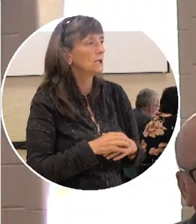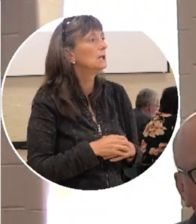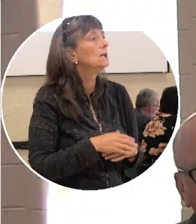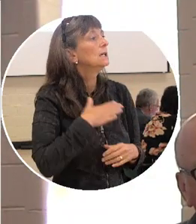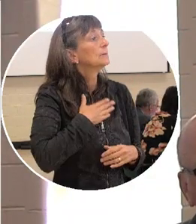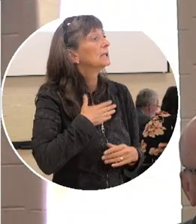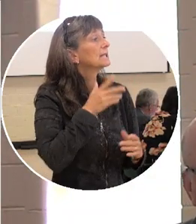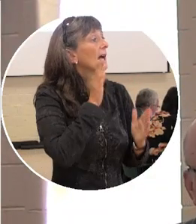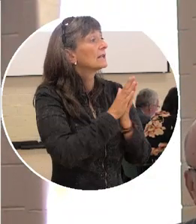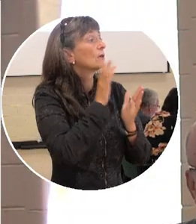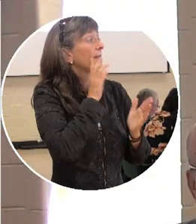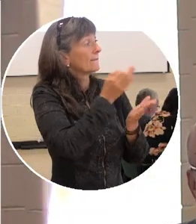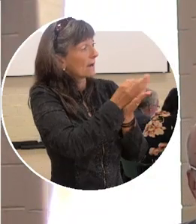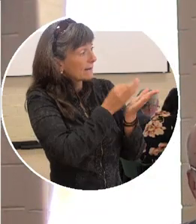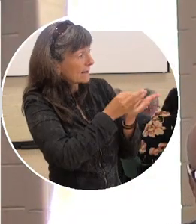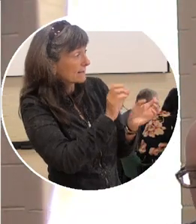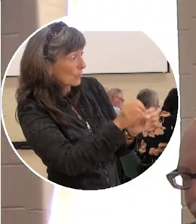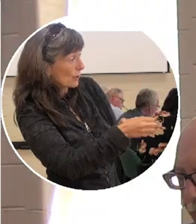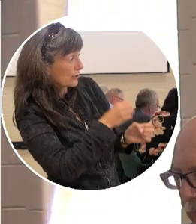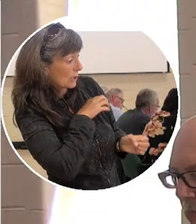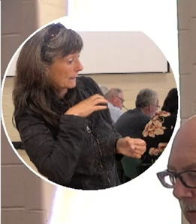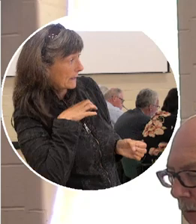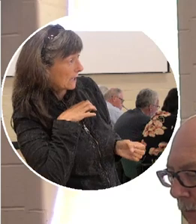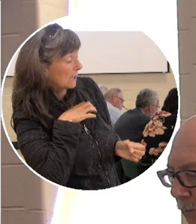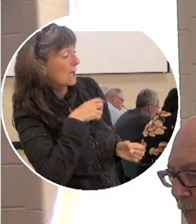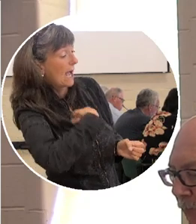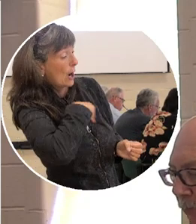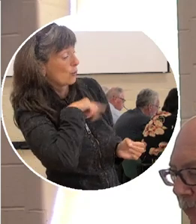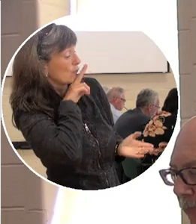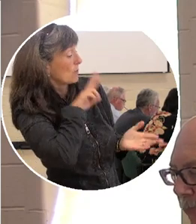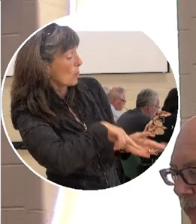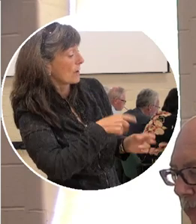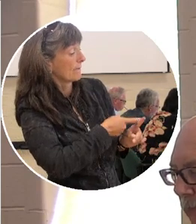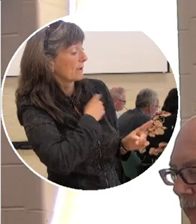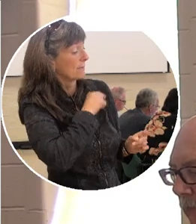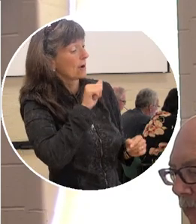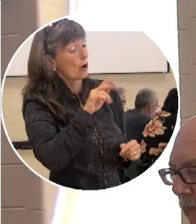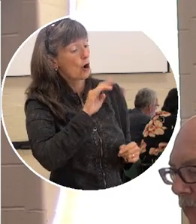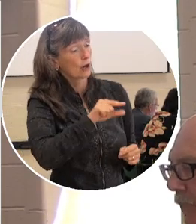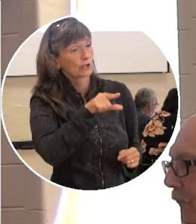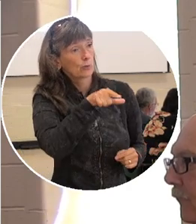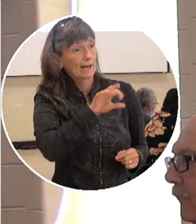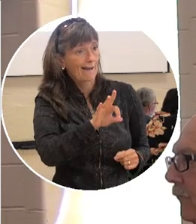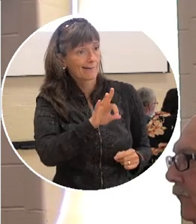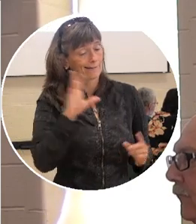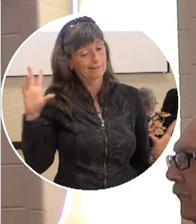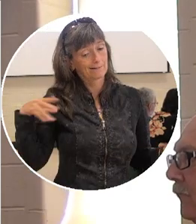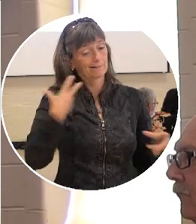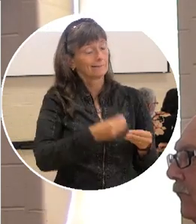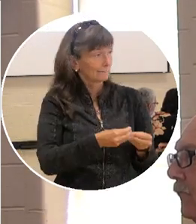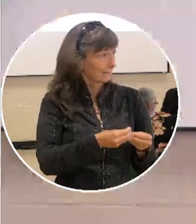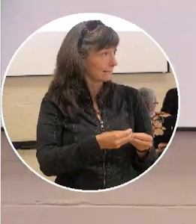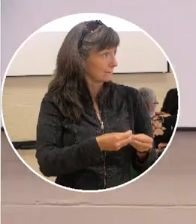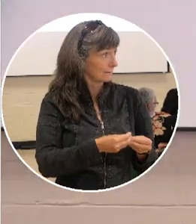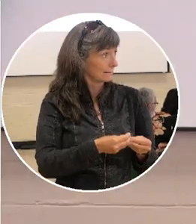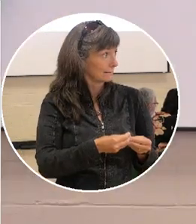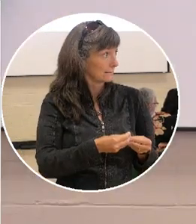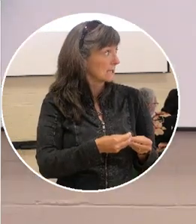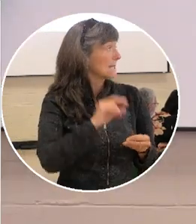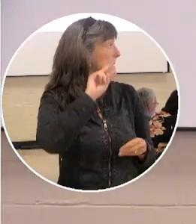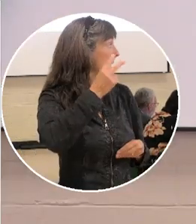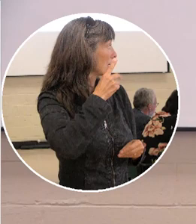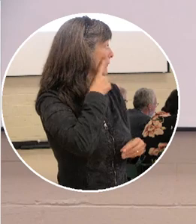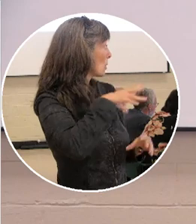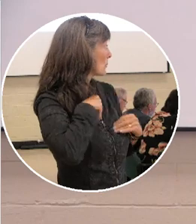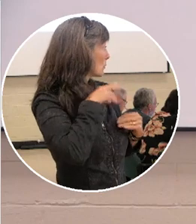the Finance and Operations Committee report of August 29 as presented. Thank you. Can I get a seconder to the acceptance of